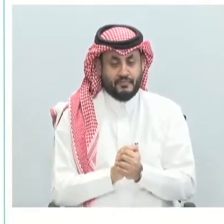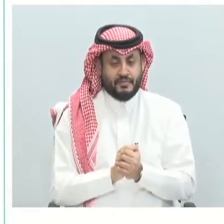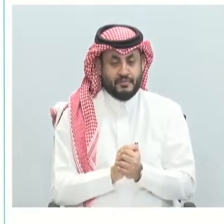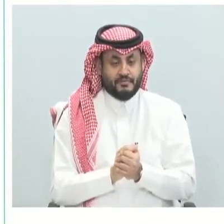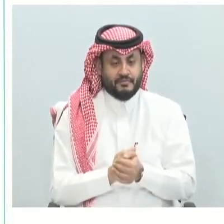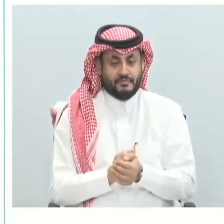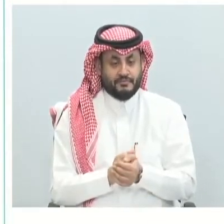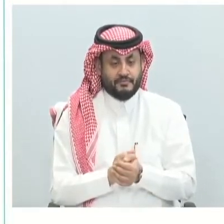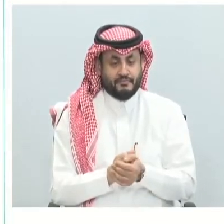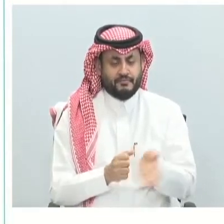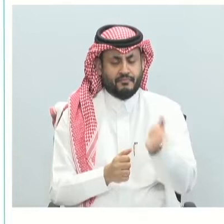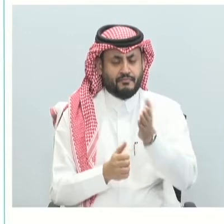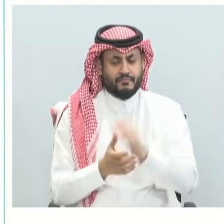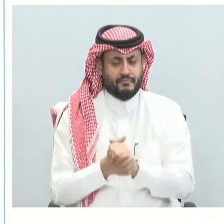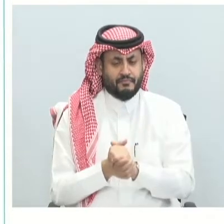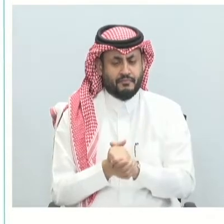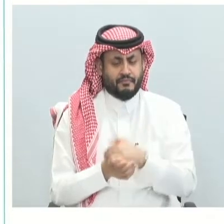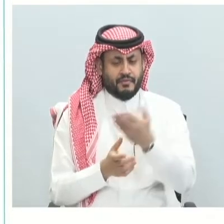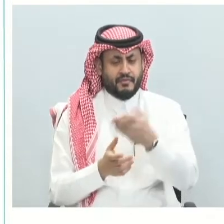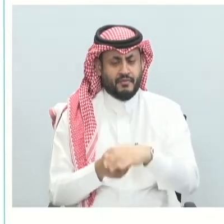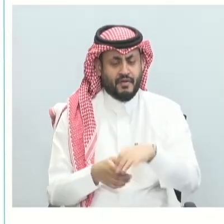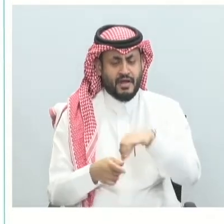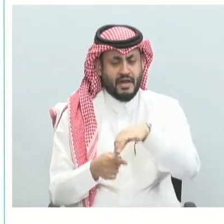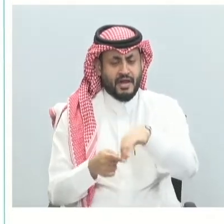yellow duck. Excellent. After that, we have